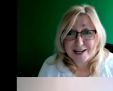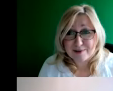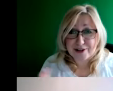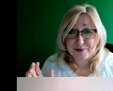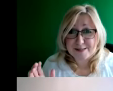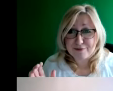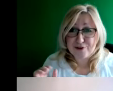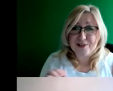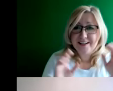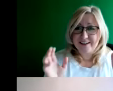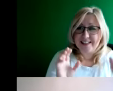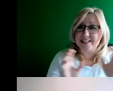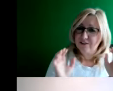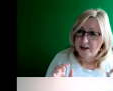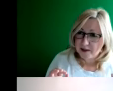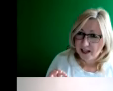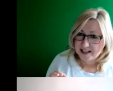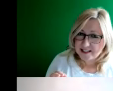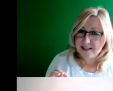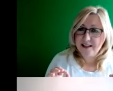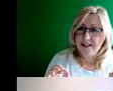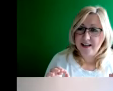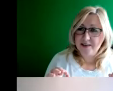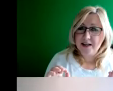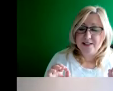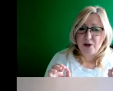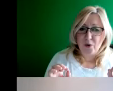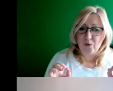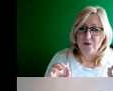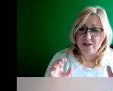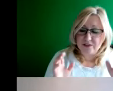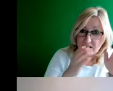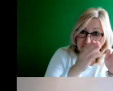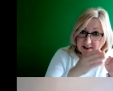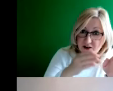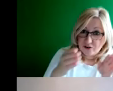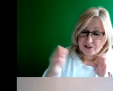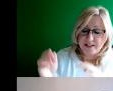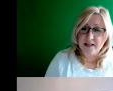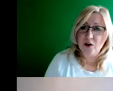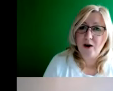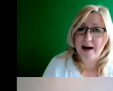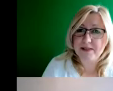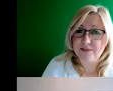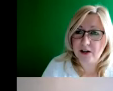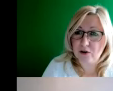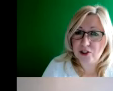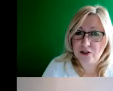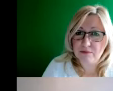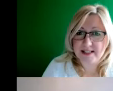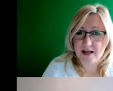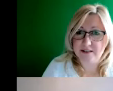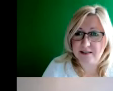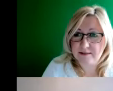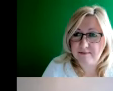I'm in a terrible hurry, where's my food, right? And it's all very polite. Yeah, so you've got that ordering. What happens if you go